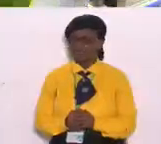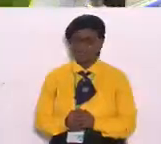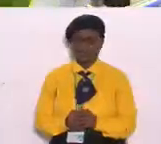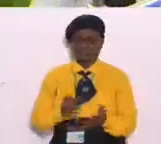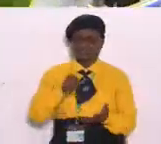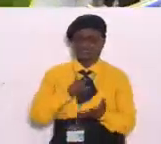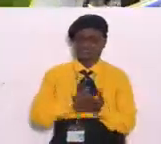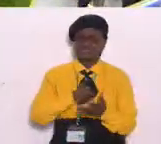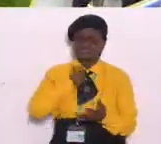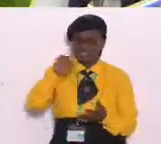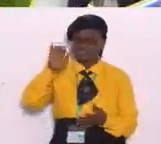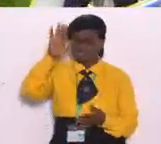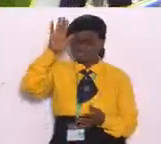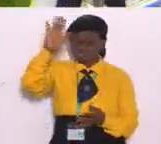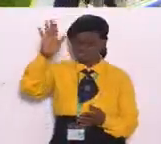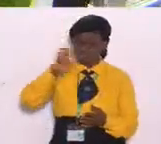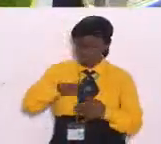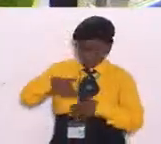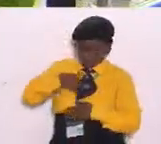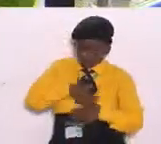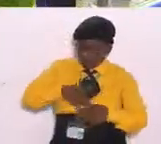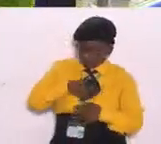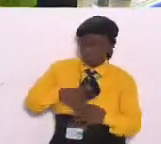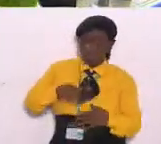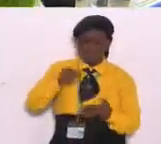It is his pleasure that I prosper.